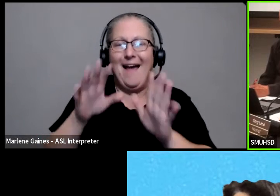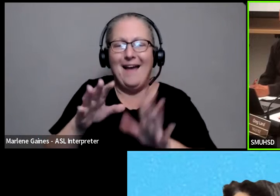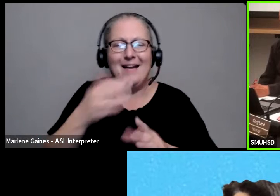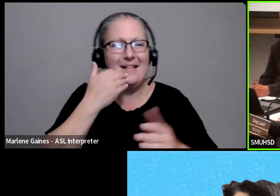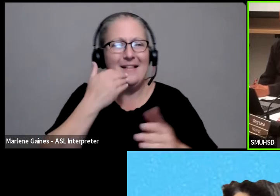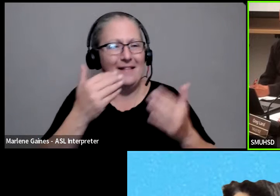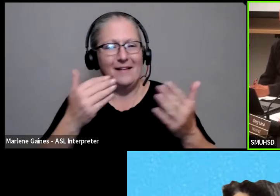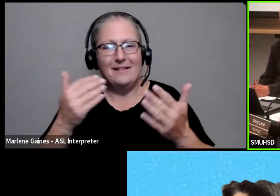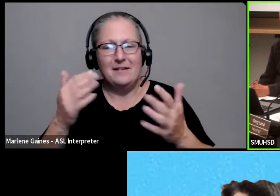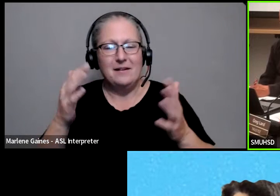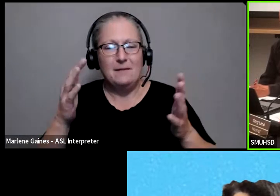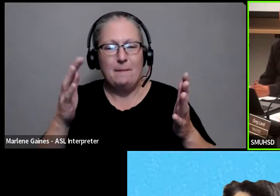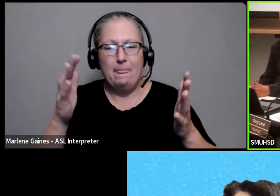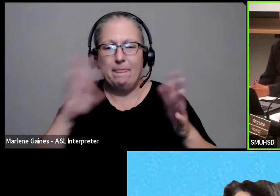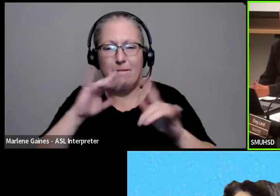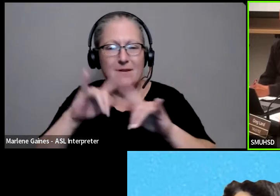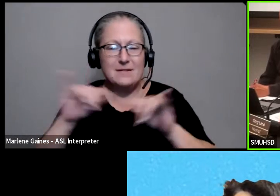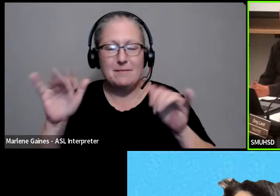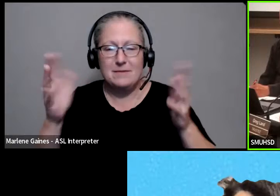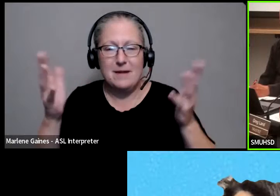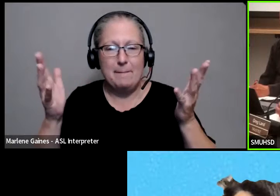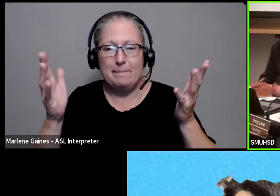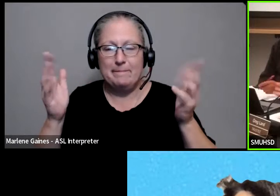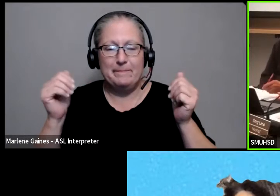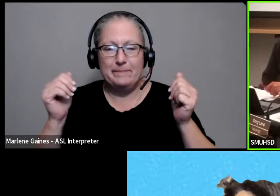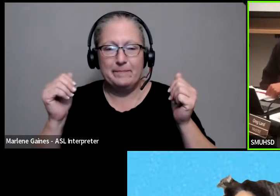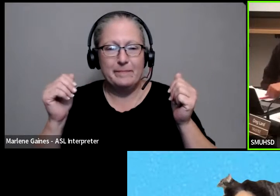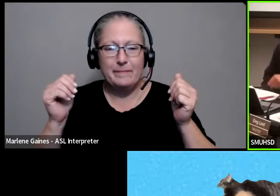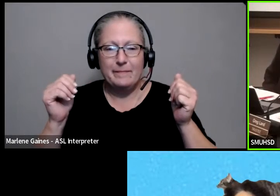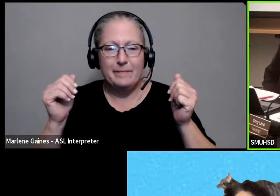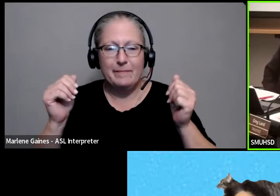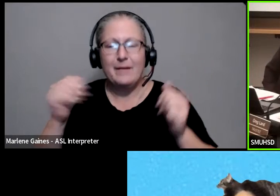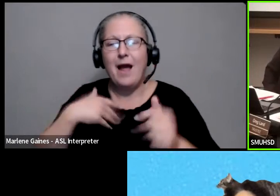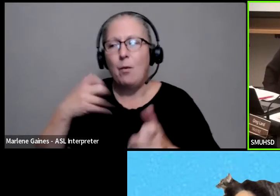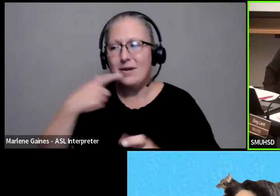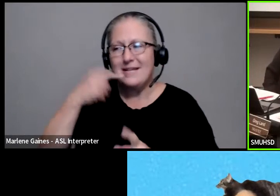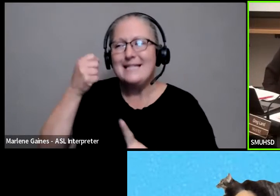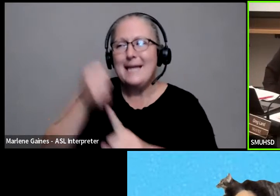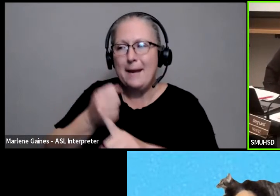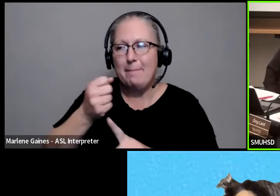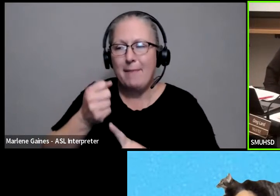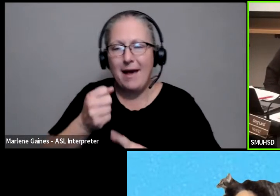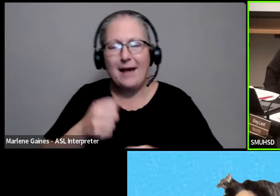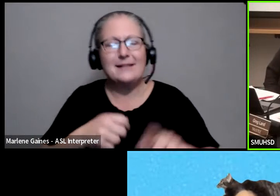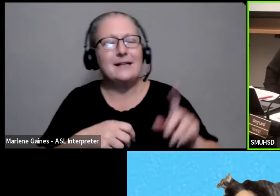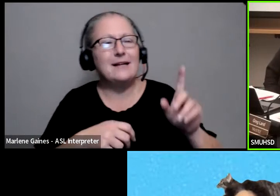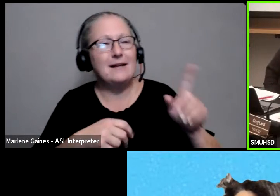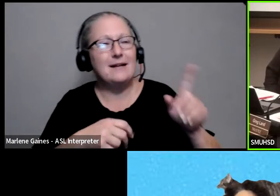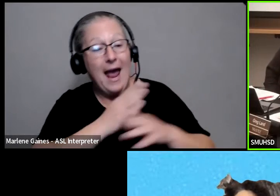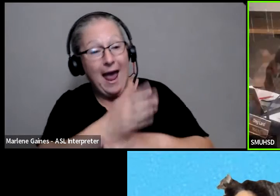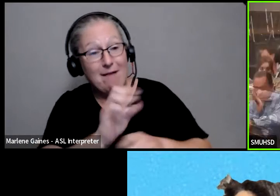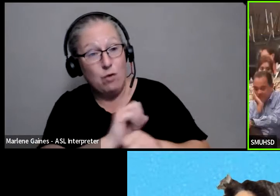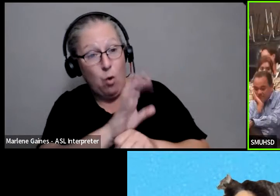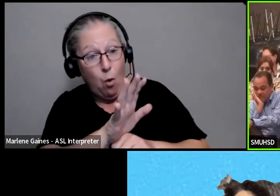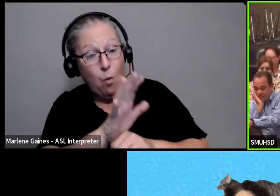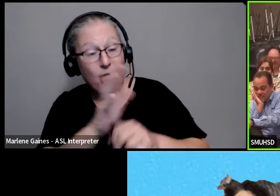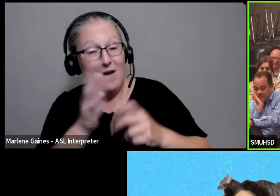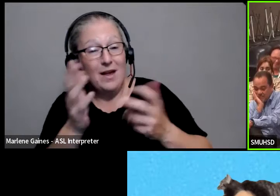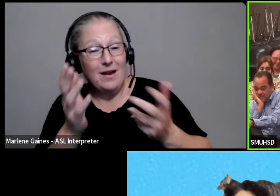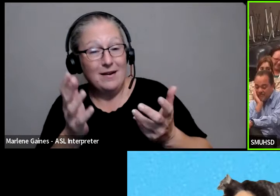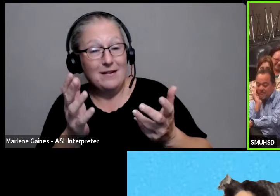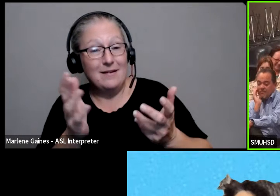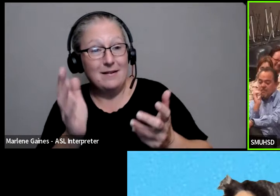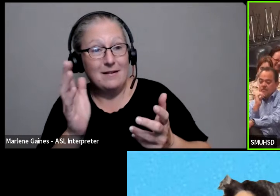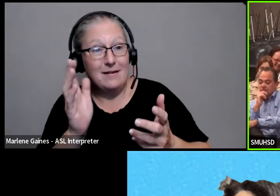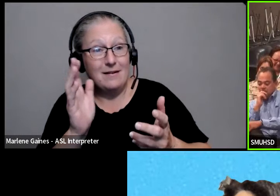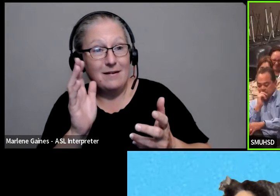face time that the Yeah, students were. it was, Yeah. it had an impact, is what I would say. Yeah. I would say, especially after COVID, where, we were